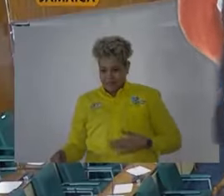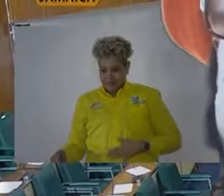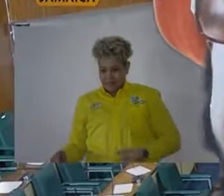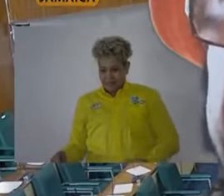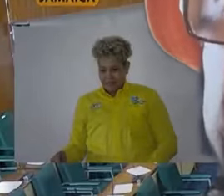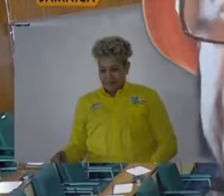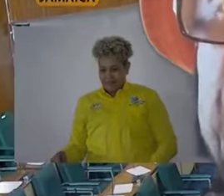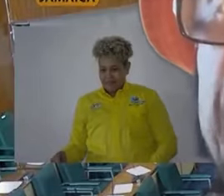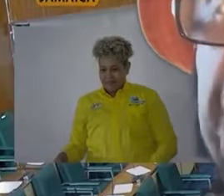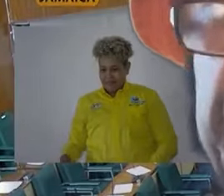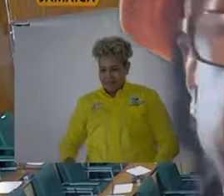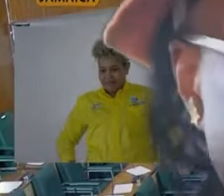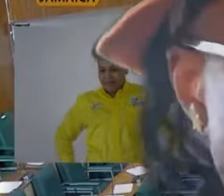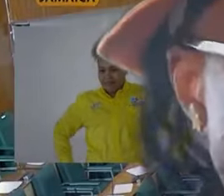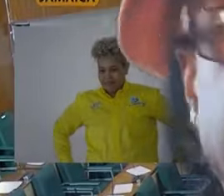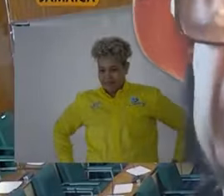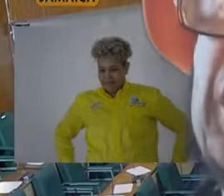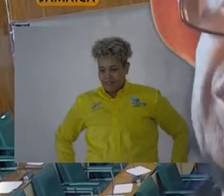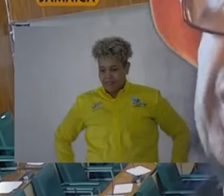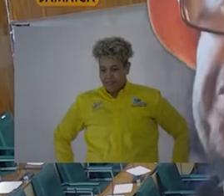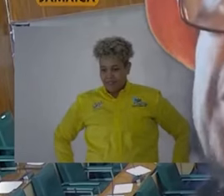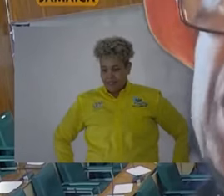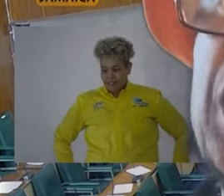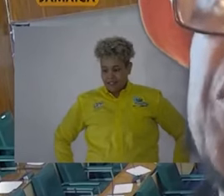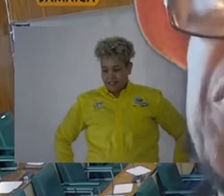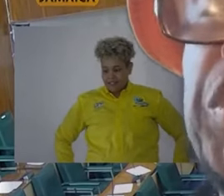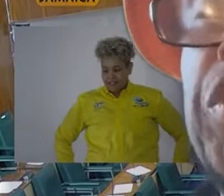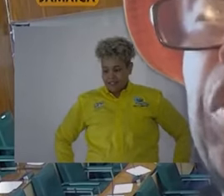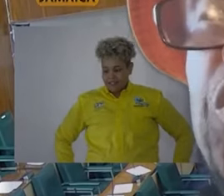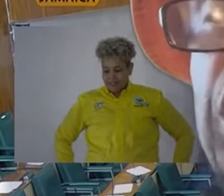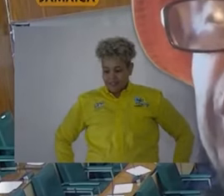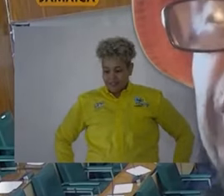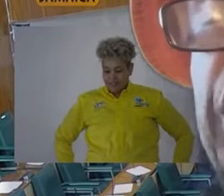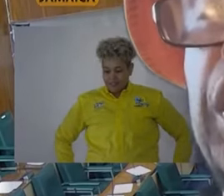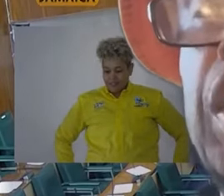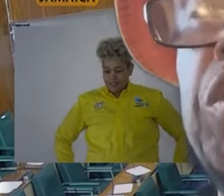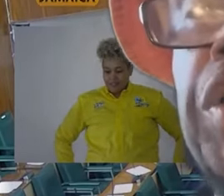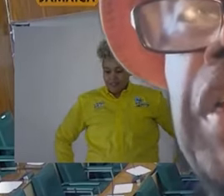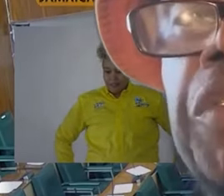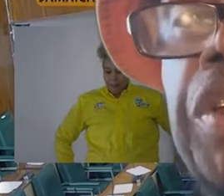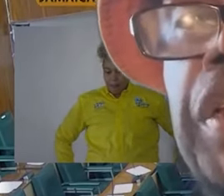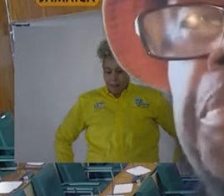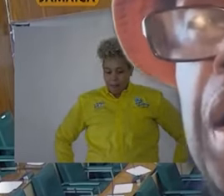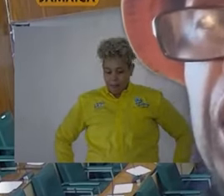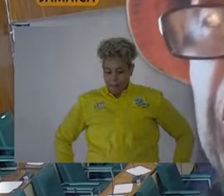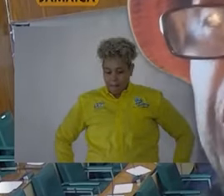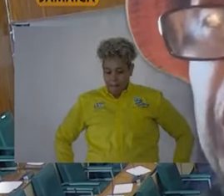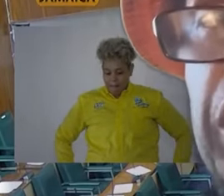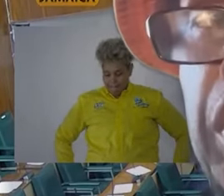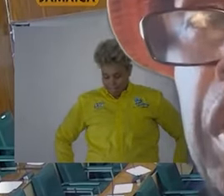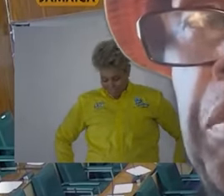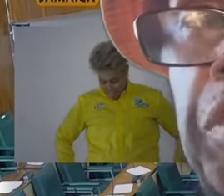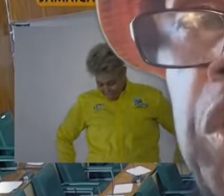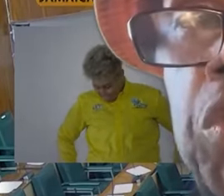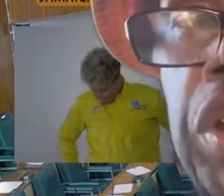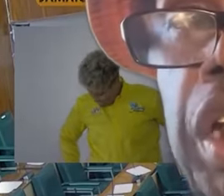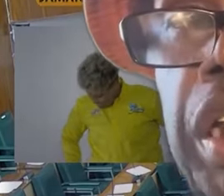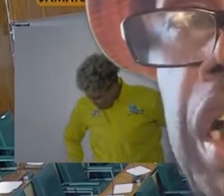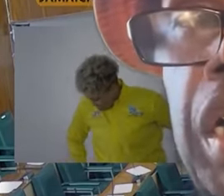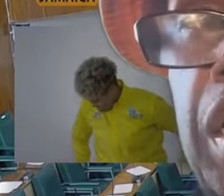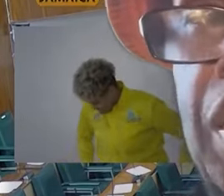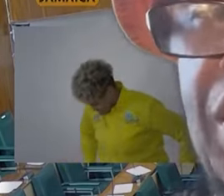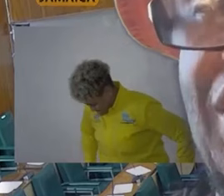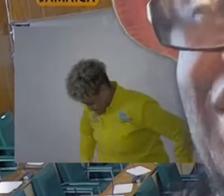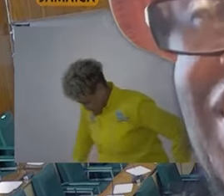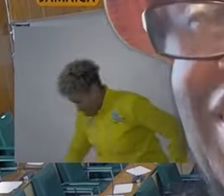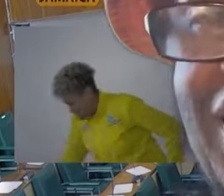Yes, so this is where just gone, people. This is the bangarang we're just gone, as Andrew Stevenson said, bangarang, that he used as